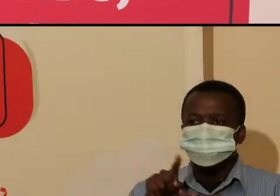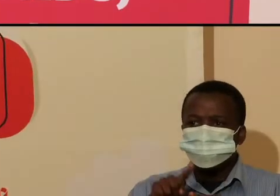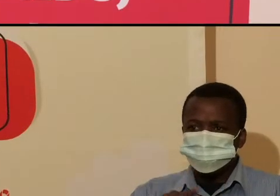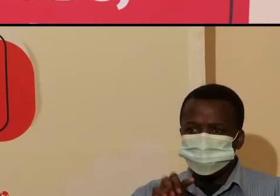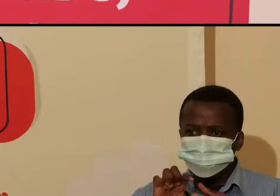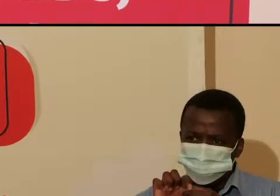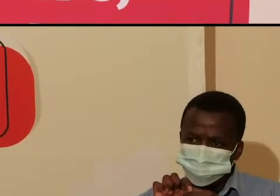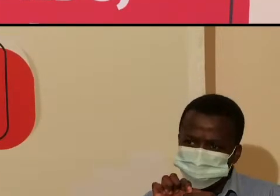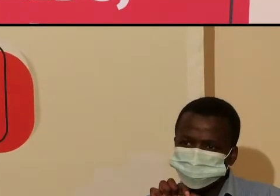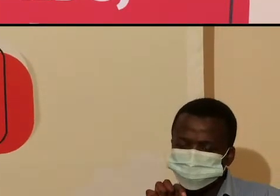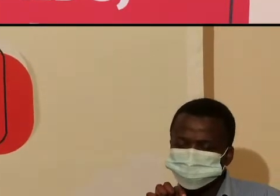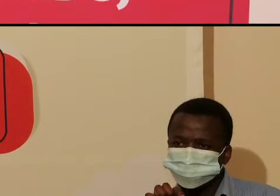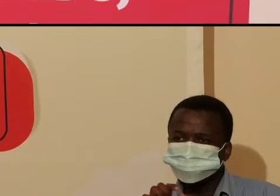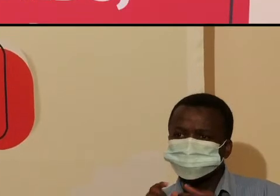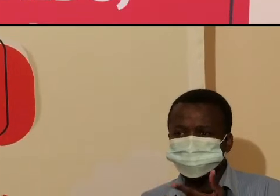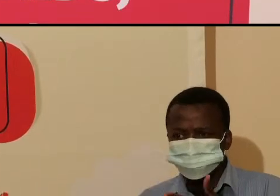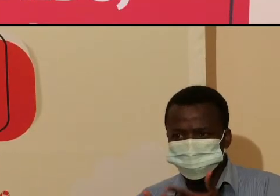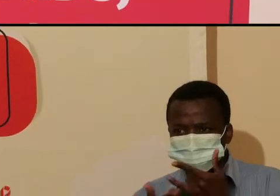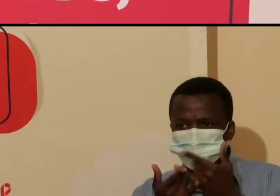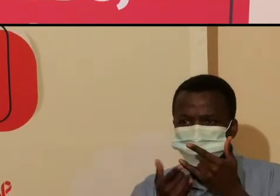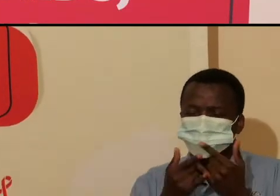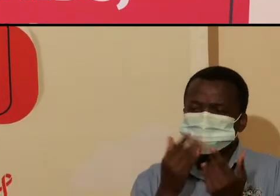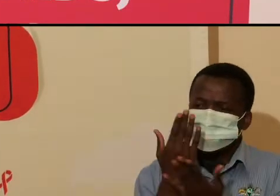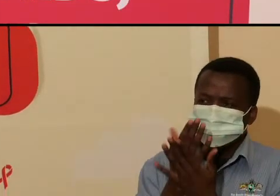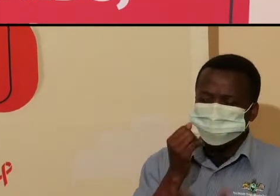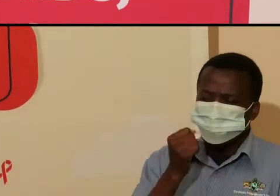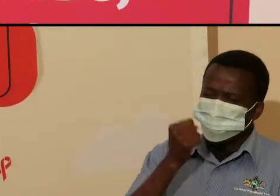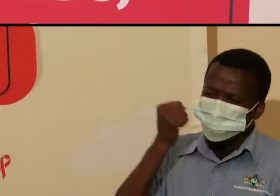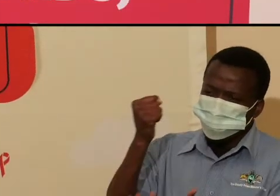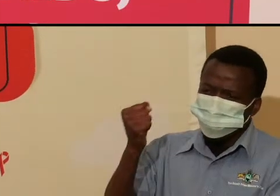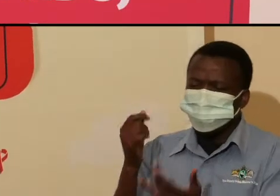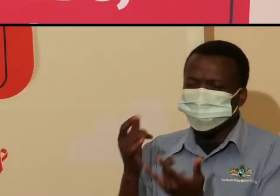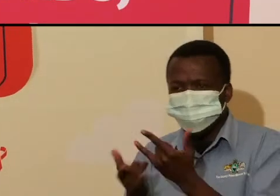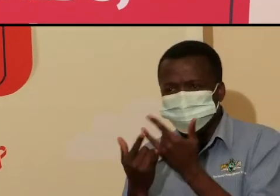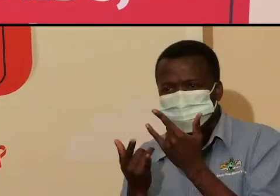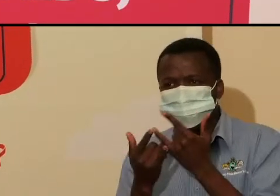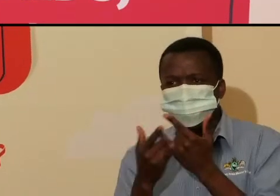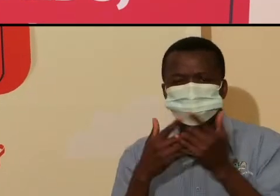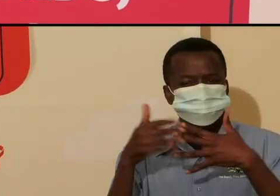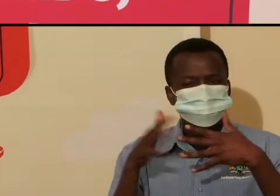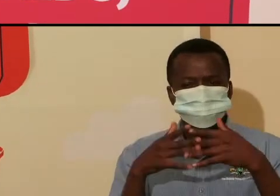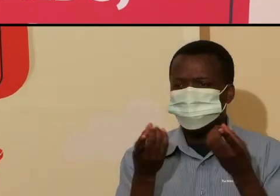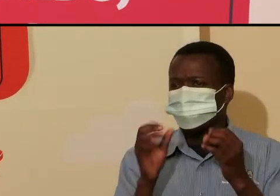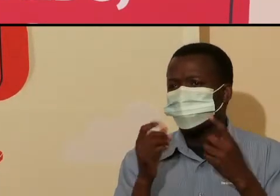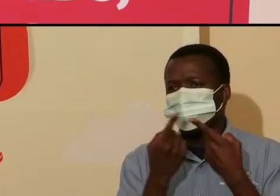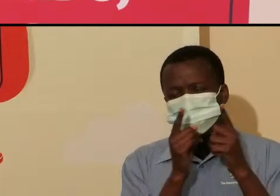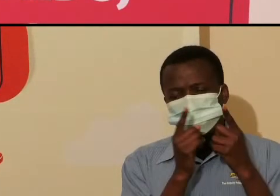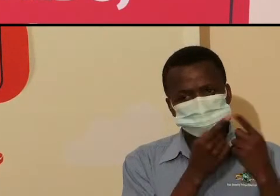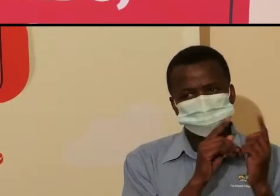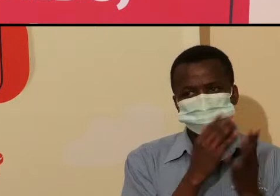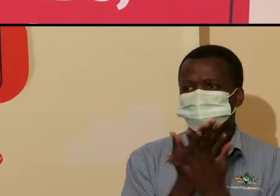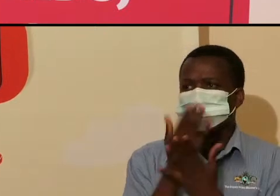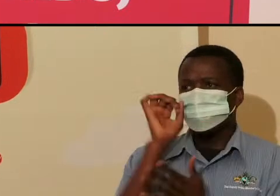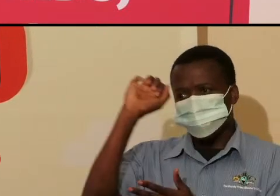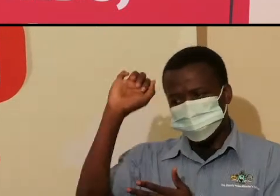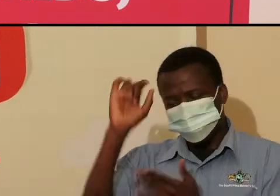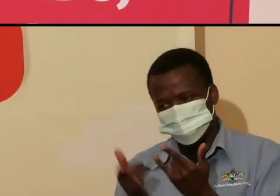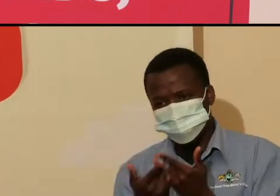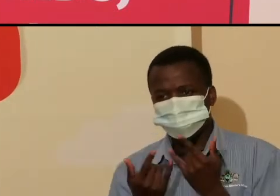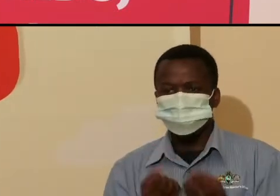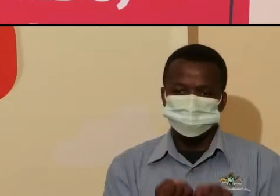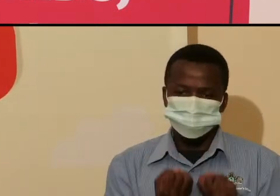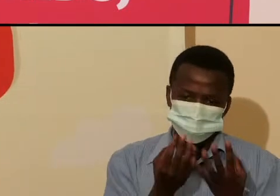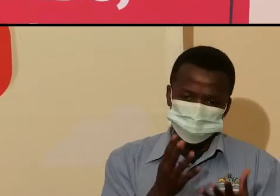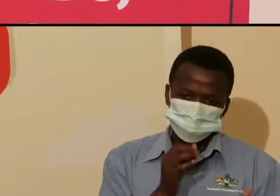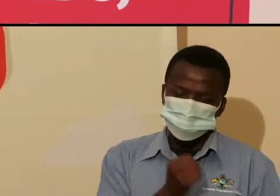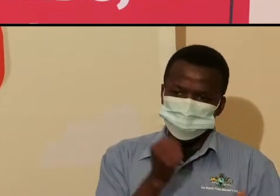Nkosi ifunding Nkosi icela kuwe. Konke Nkosi lebakwendako sinikela esandleni sakho. Bahole Nkosi tovikelele